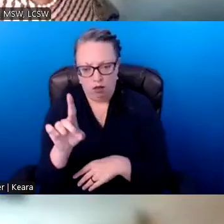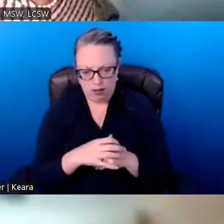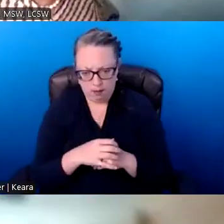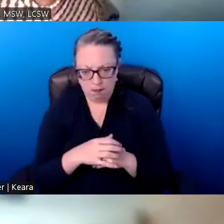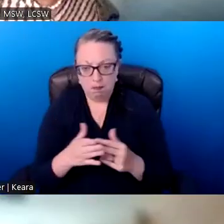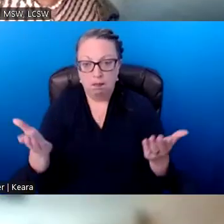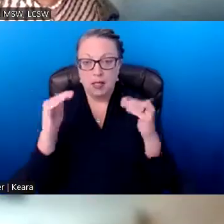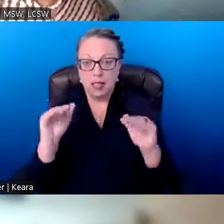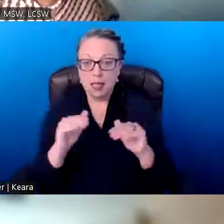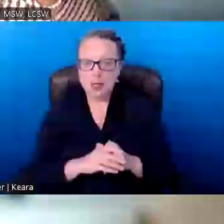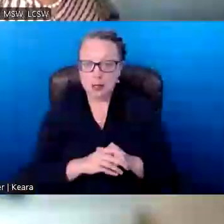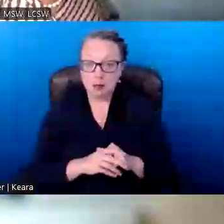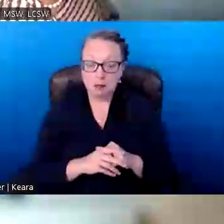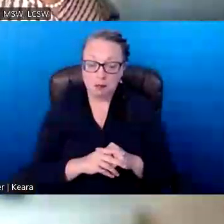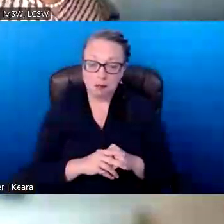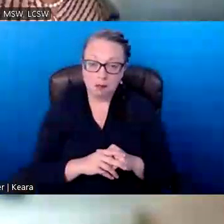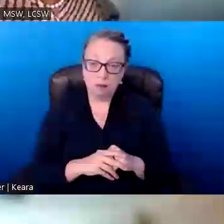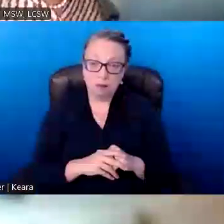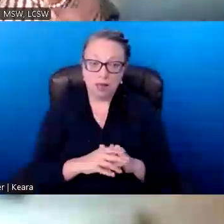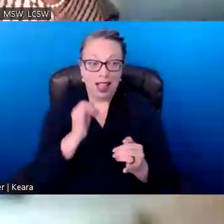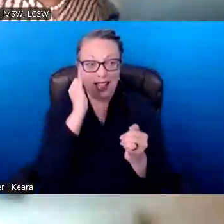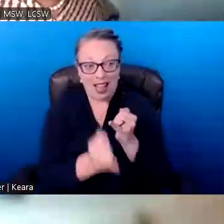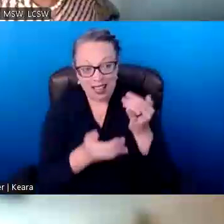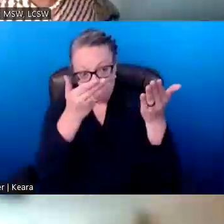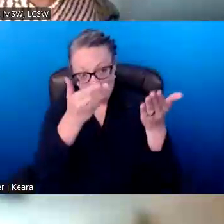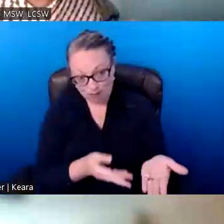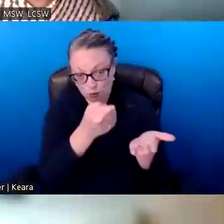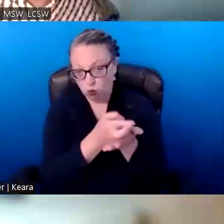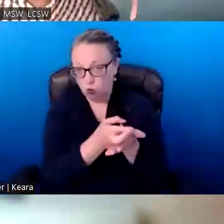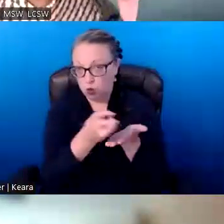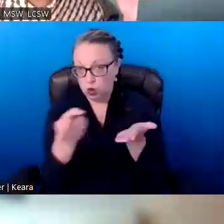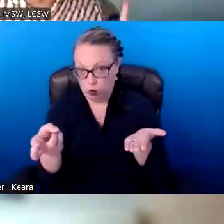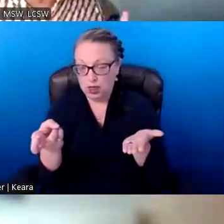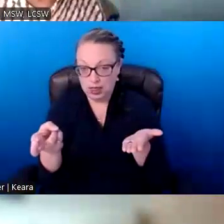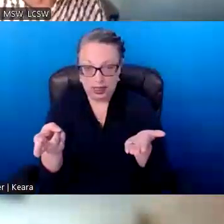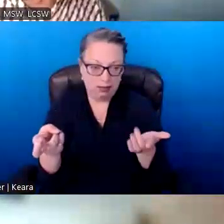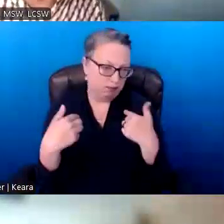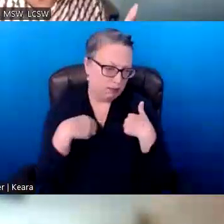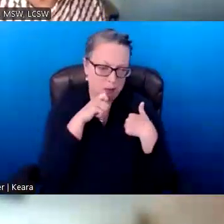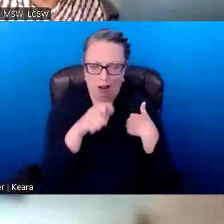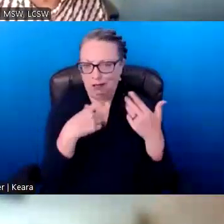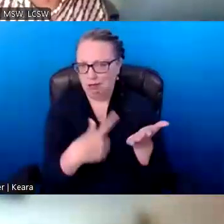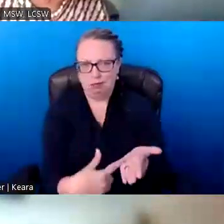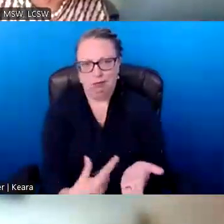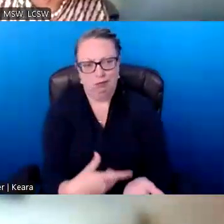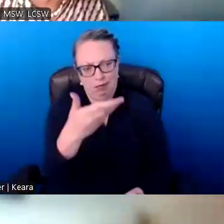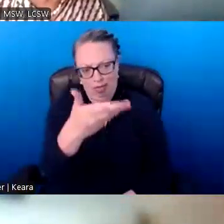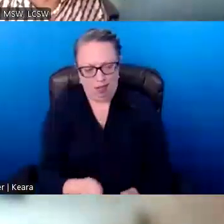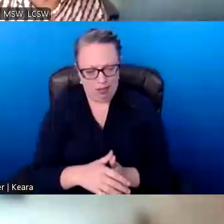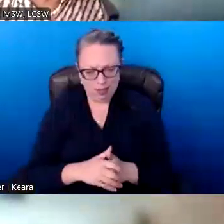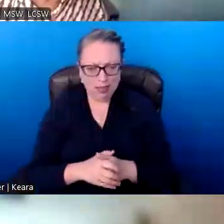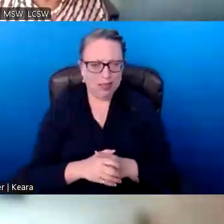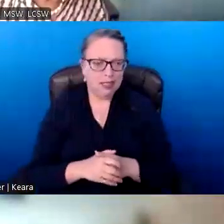Next slide. Very lastly, here are all my resources. I'm not going to go over them. Next slide